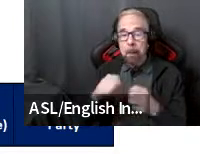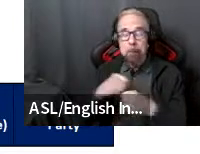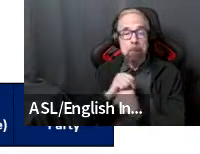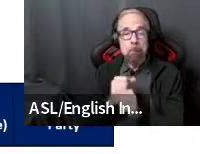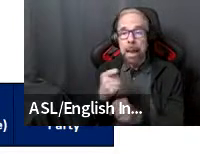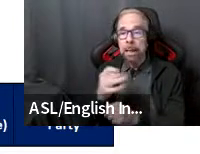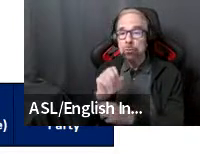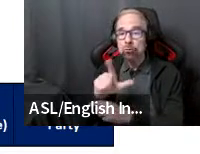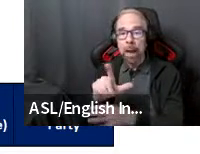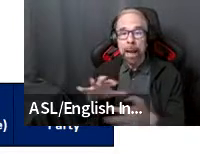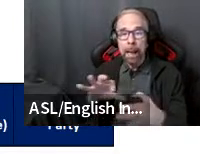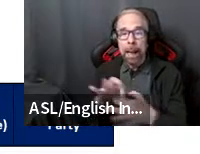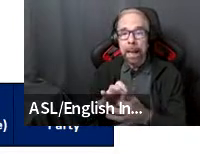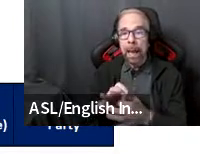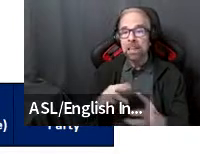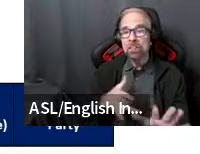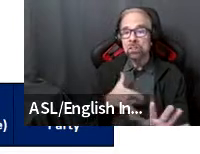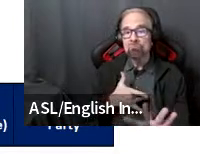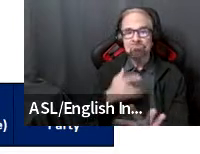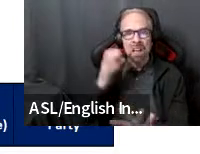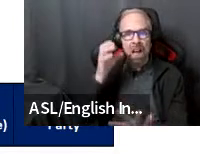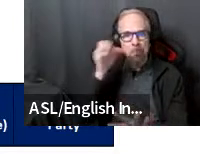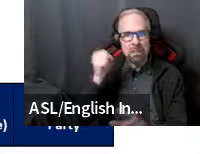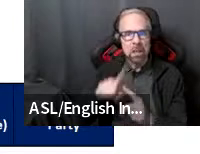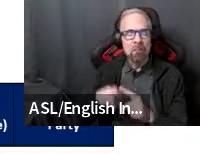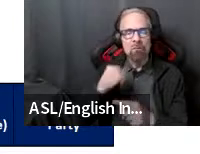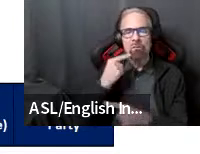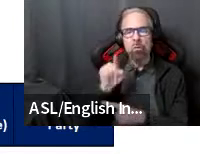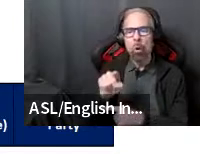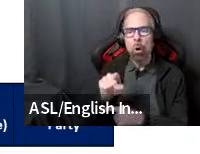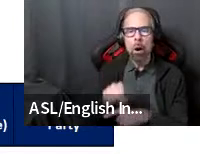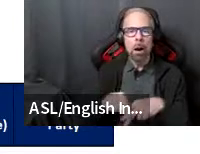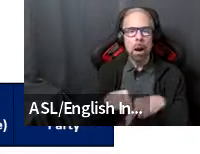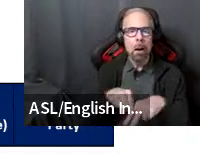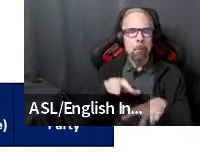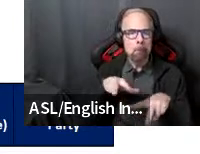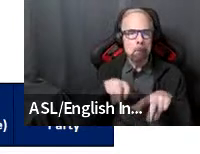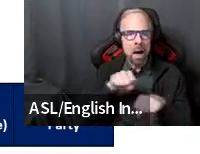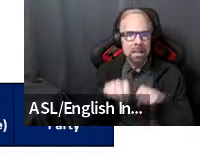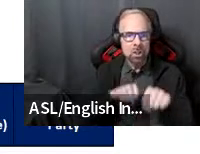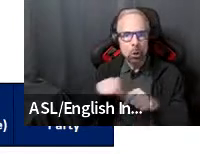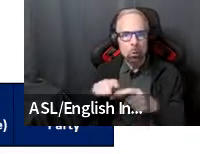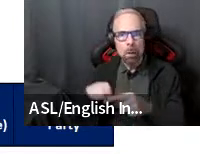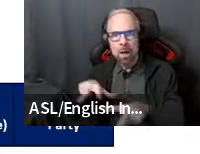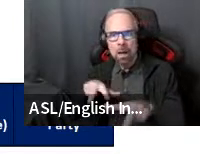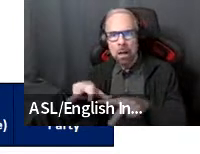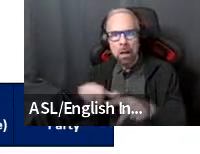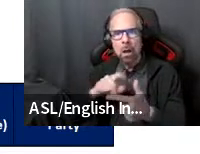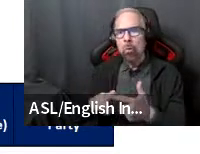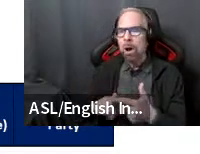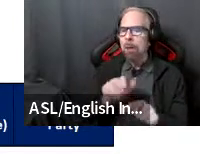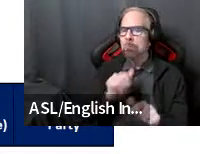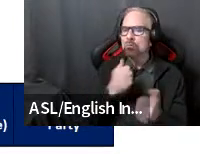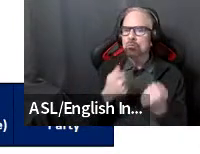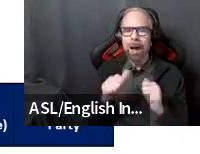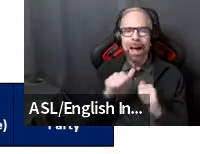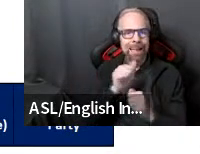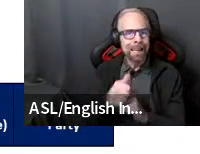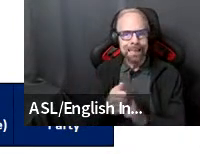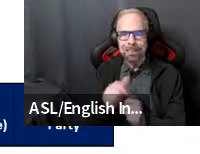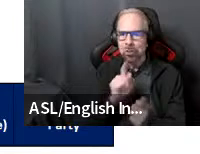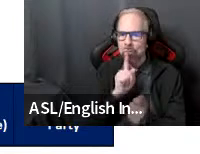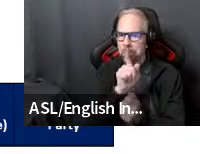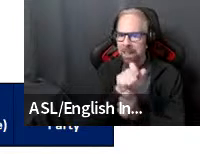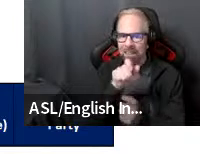connections intuitive for bicyclists and pedestrians. I know we're not in the design phase, we're trying not to wordsmith, but that